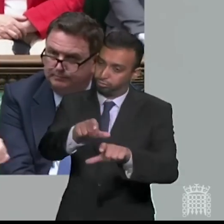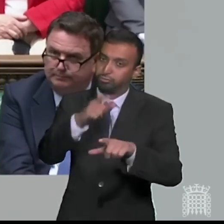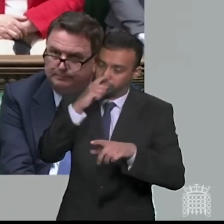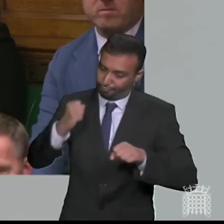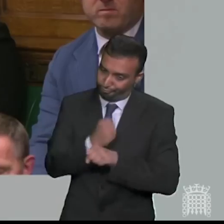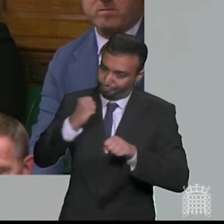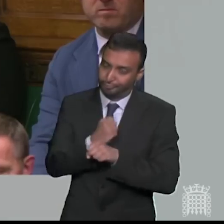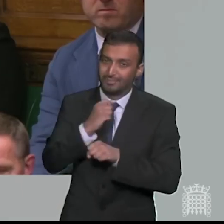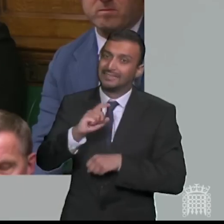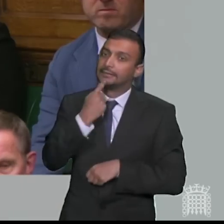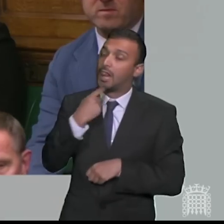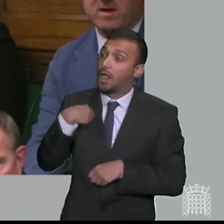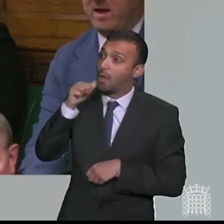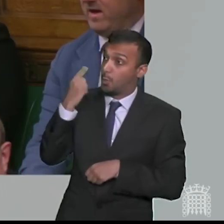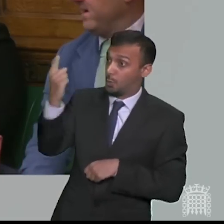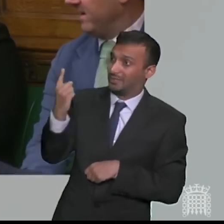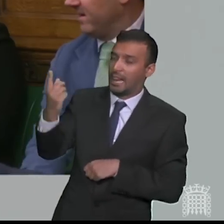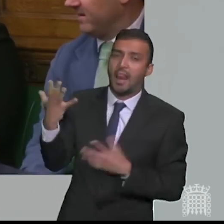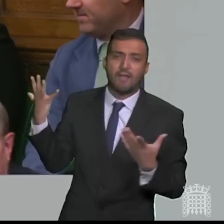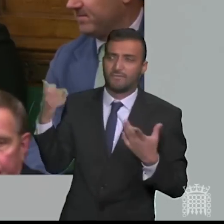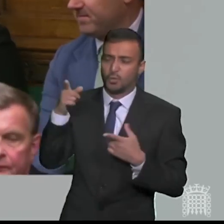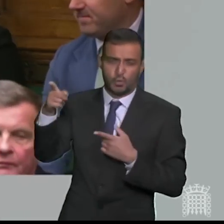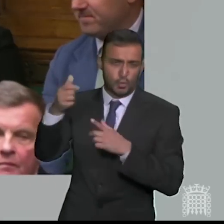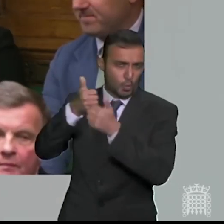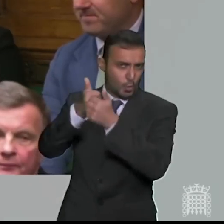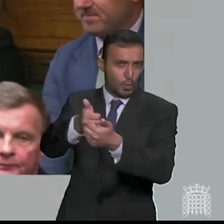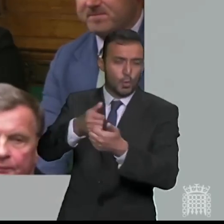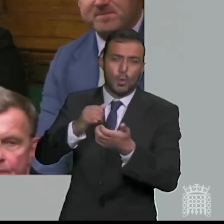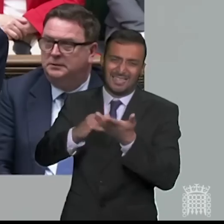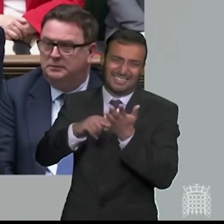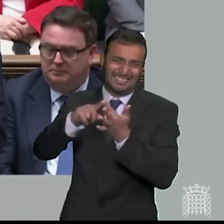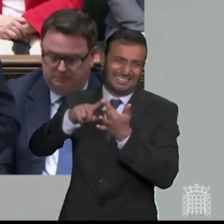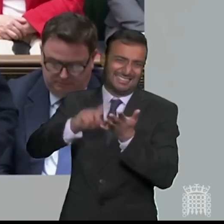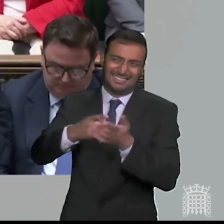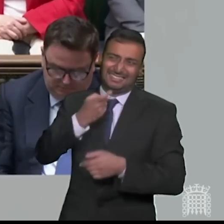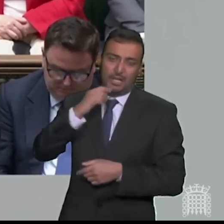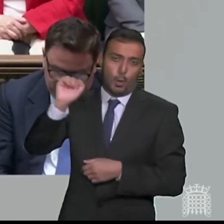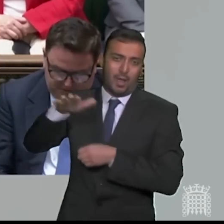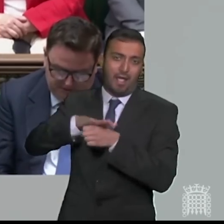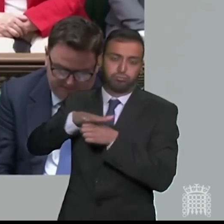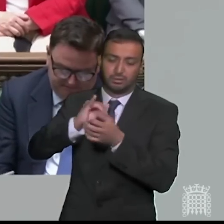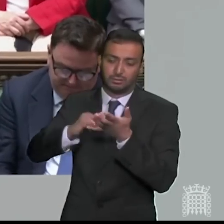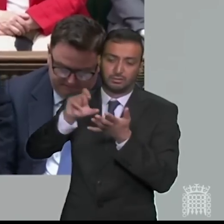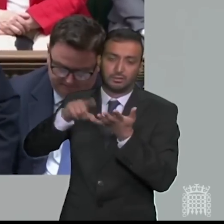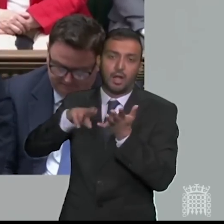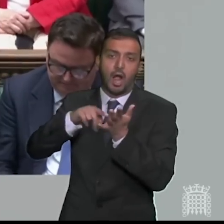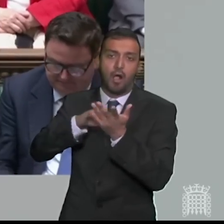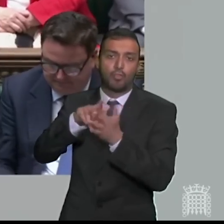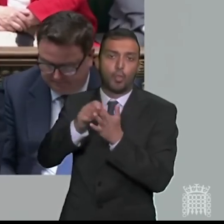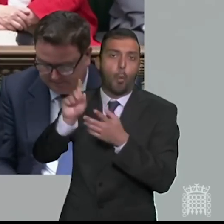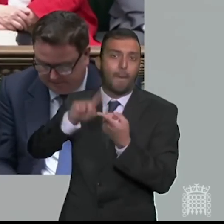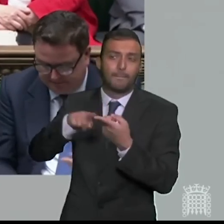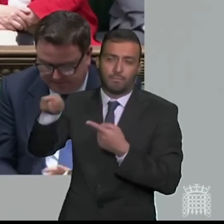what a champion she is for steel production in Scunthorpe, and long may she continue to do so. We have